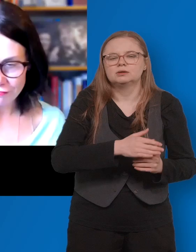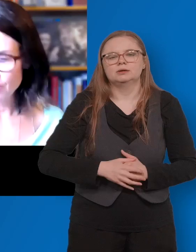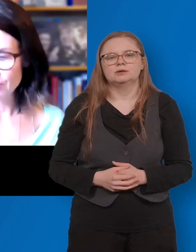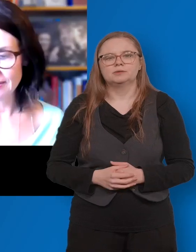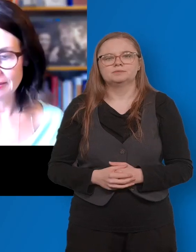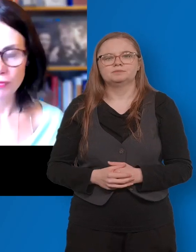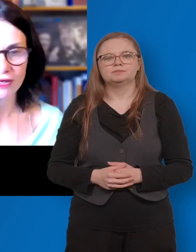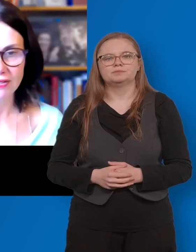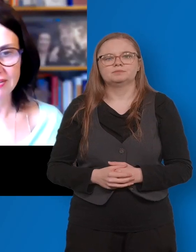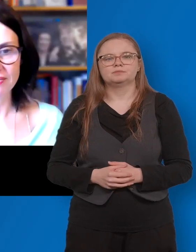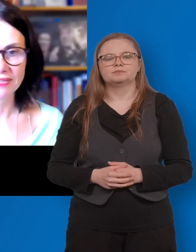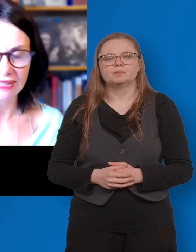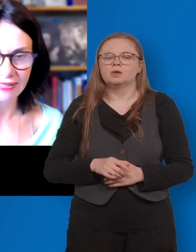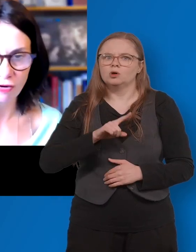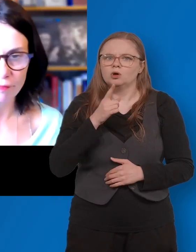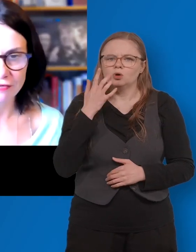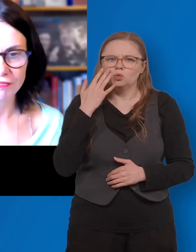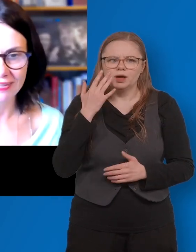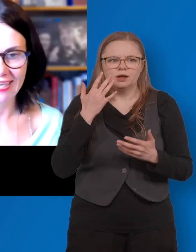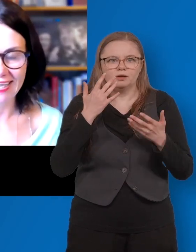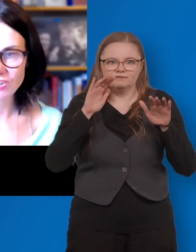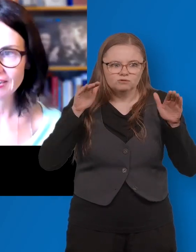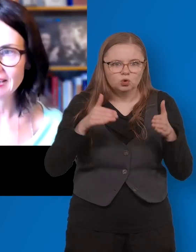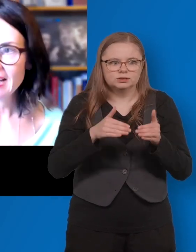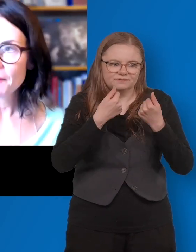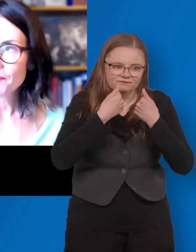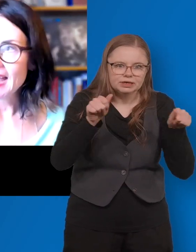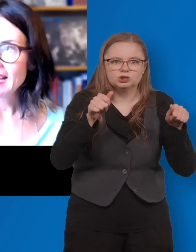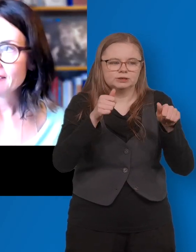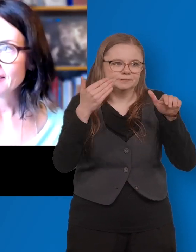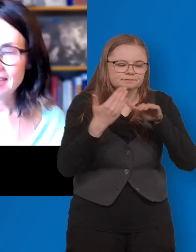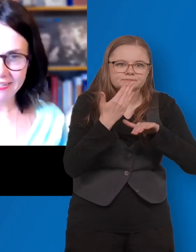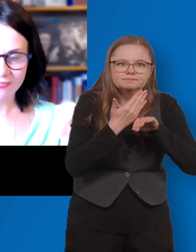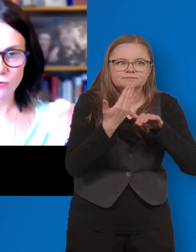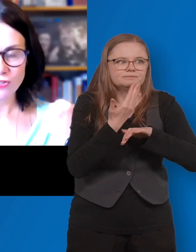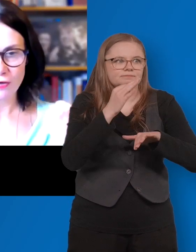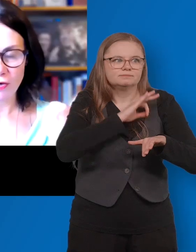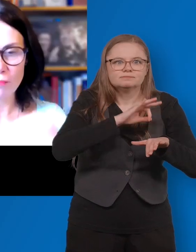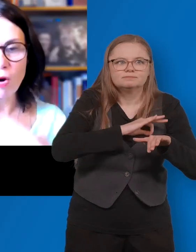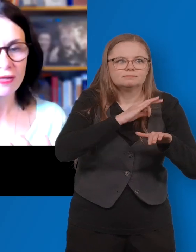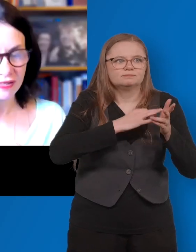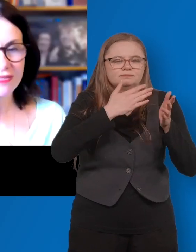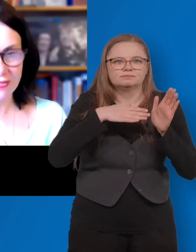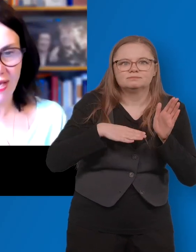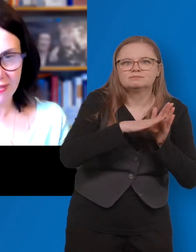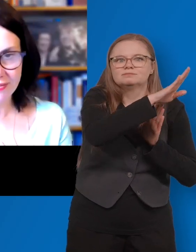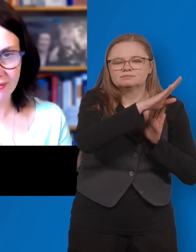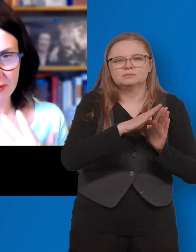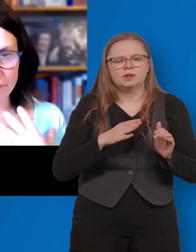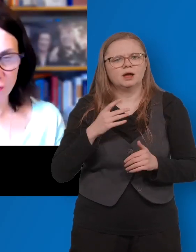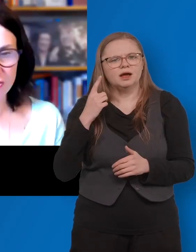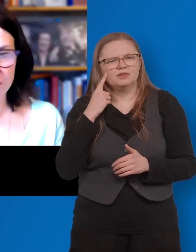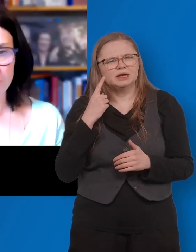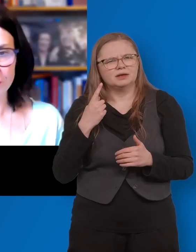on efficiency, productivity, on benefit gain, actually, I think there is also a moral and